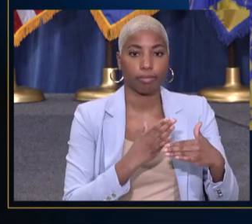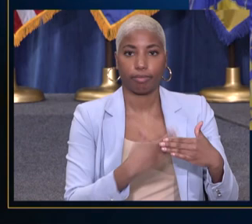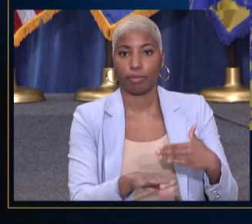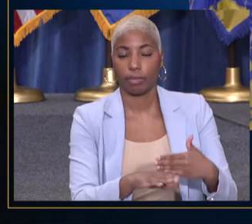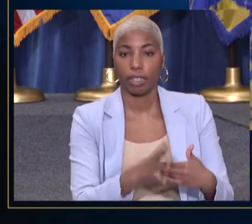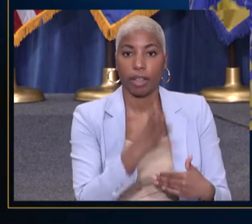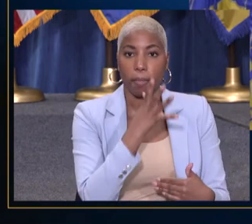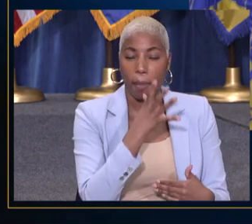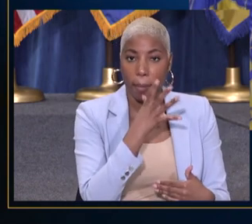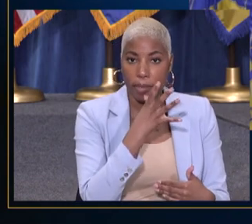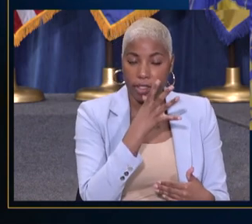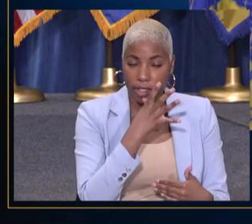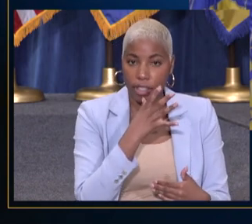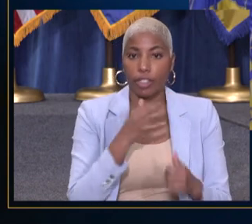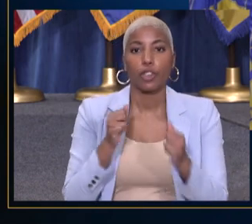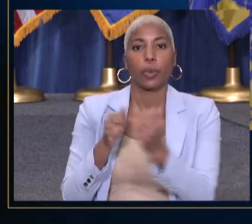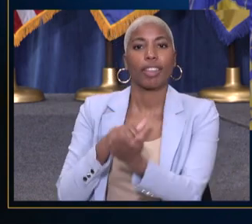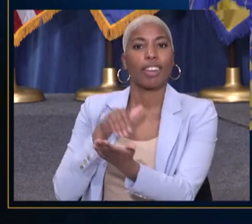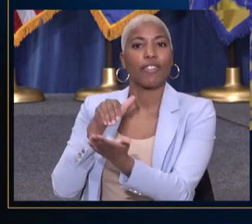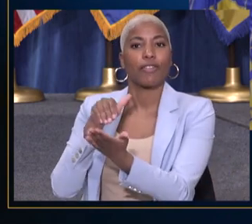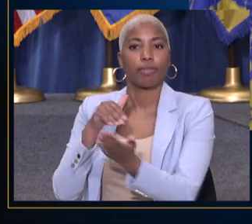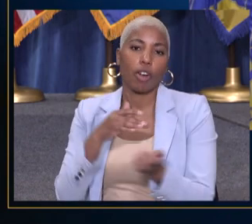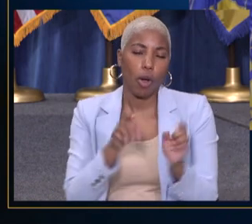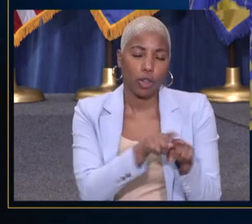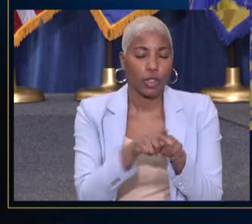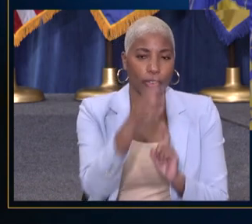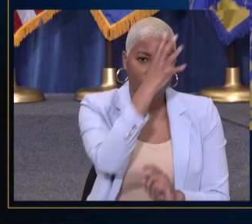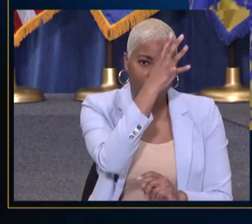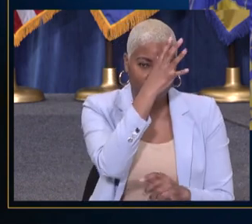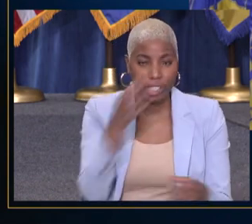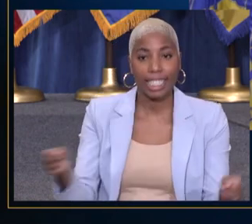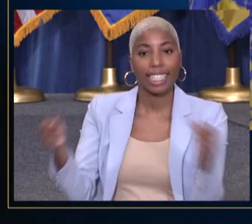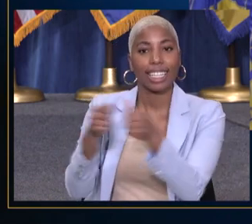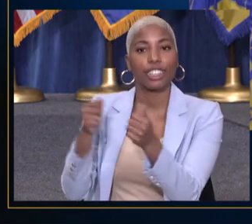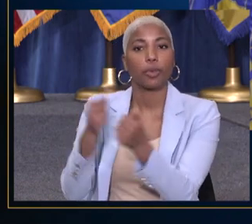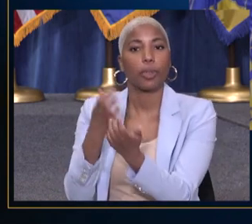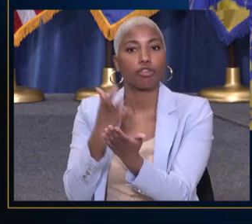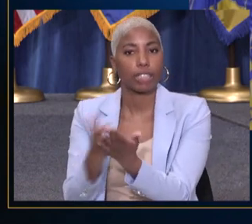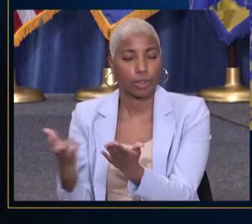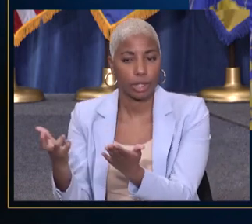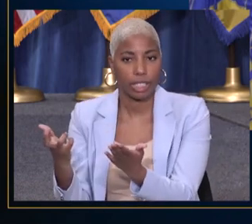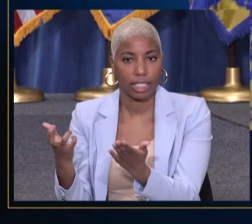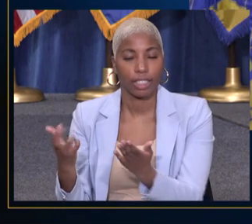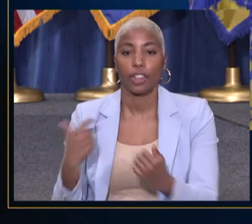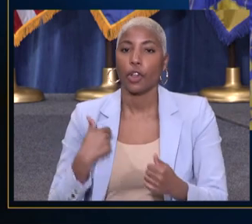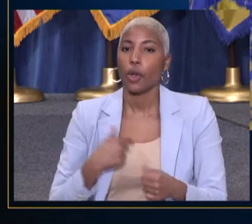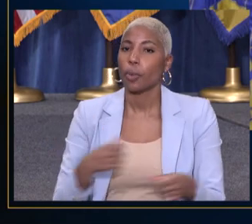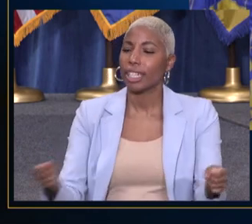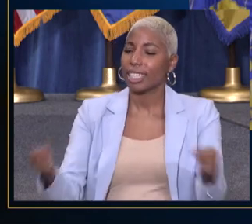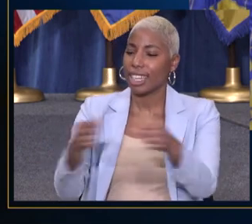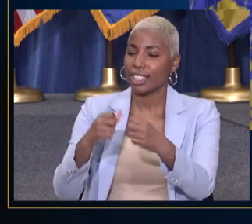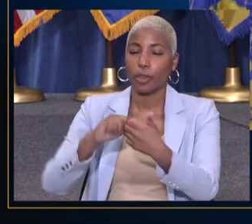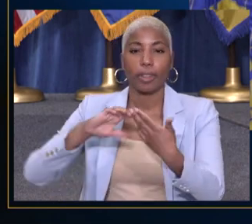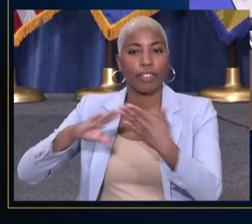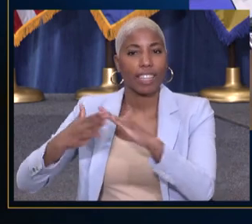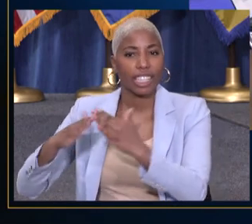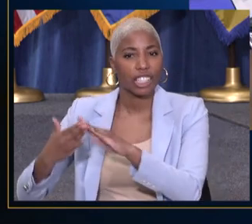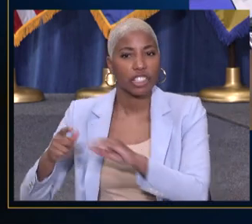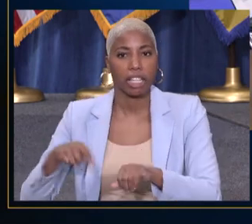and children with needed resources and services. We connected them to the village they didn't even know